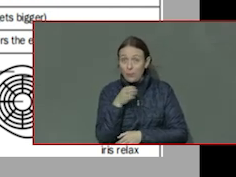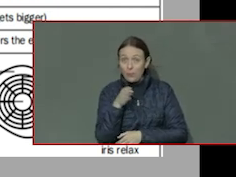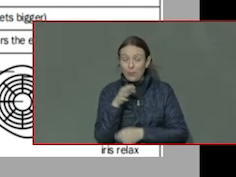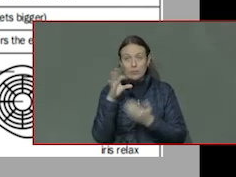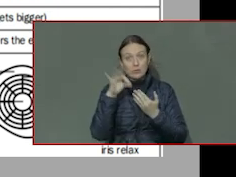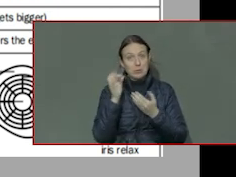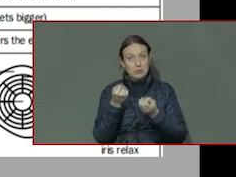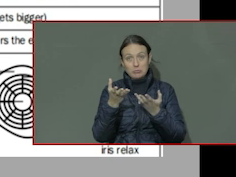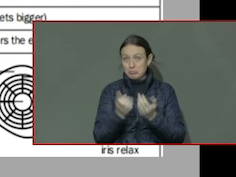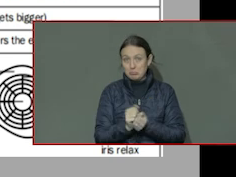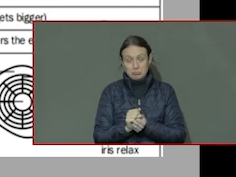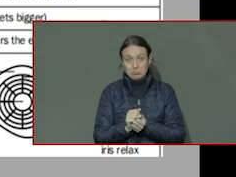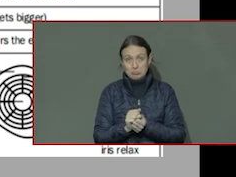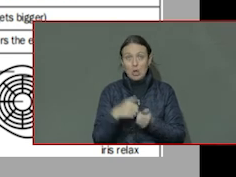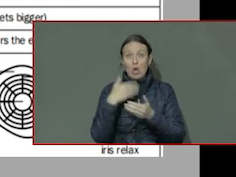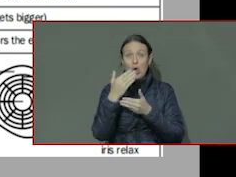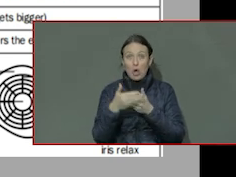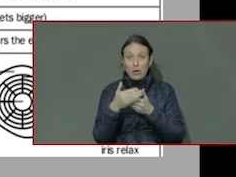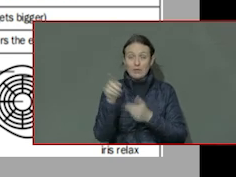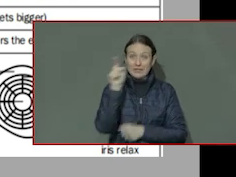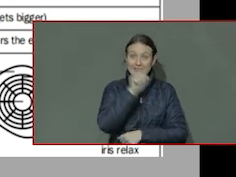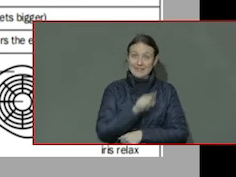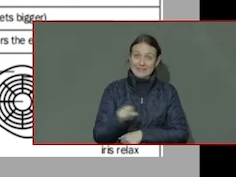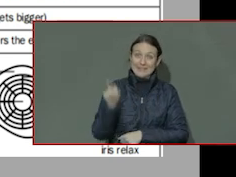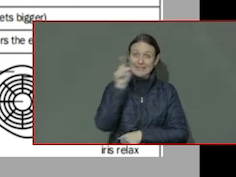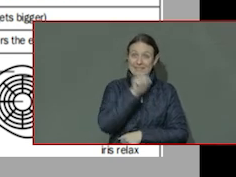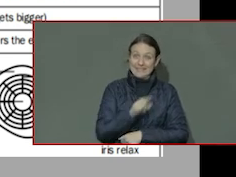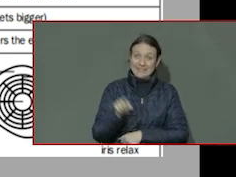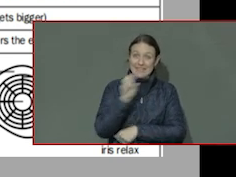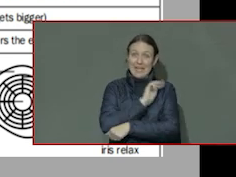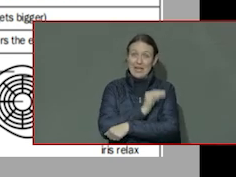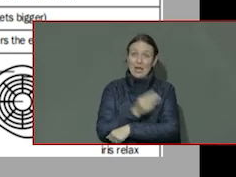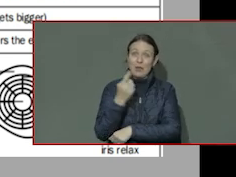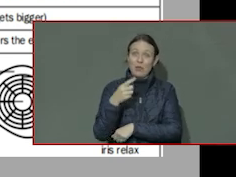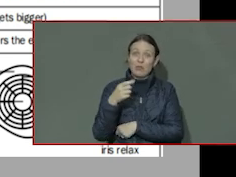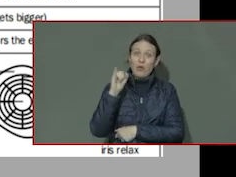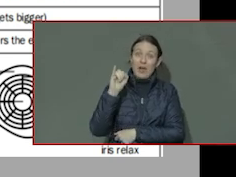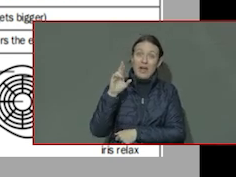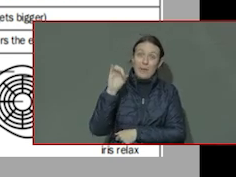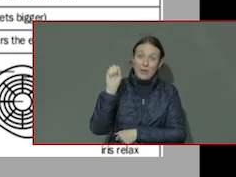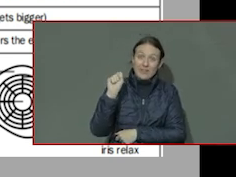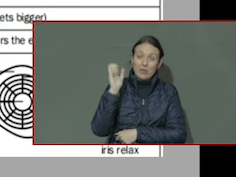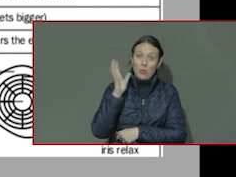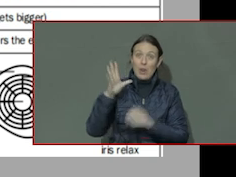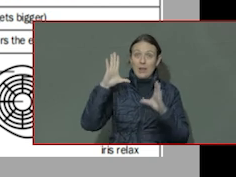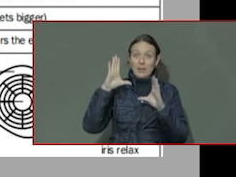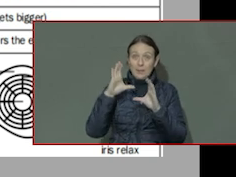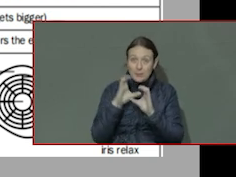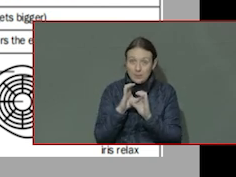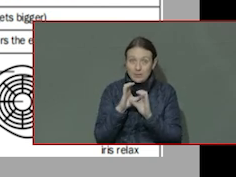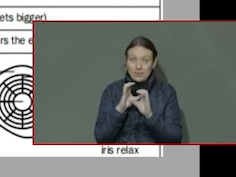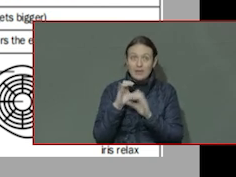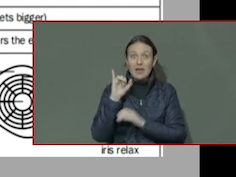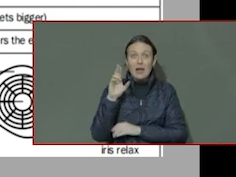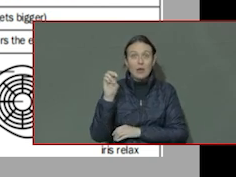Then the circular muscles of the iris contract. Again, You will think I already stated the word